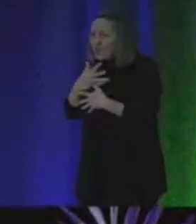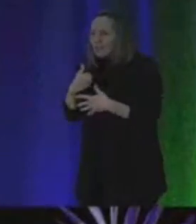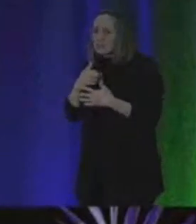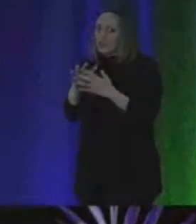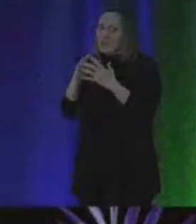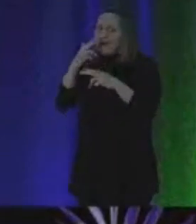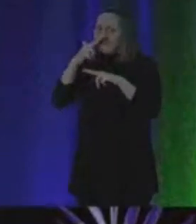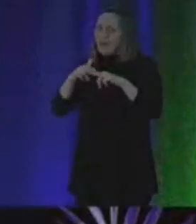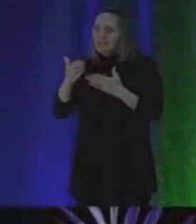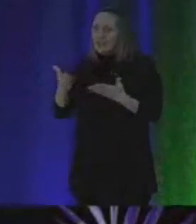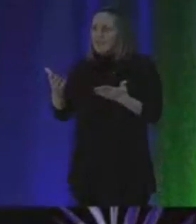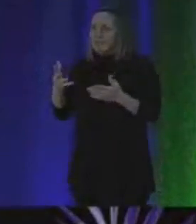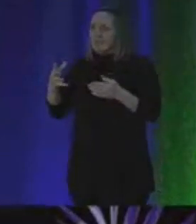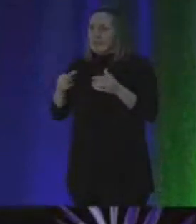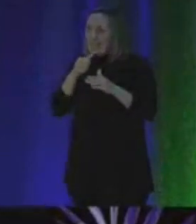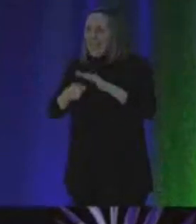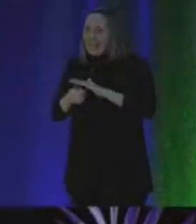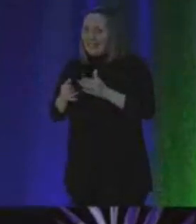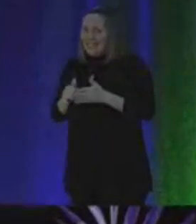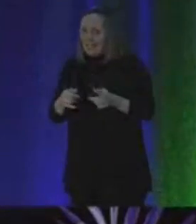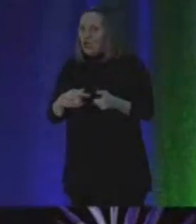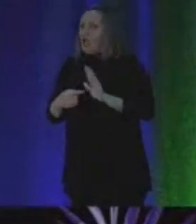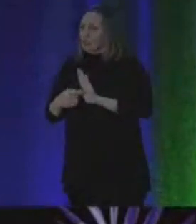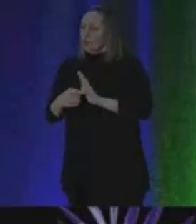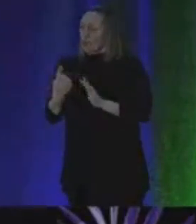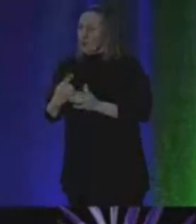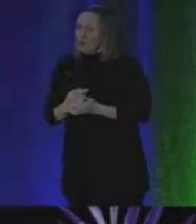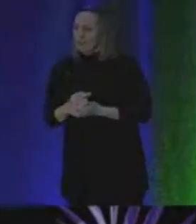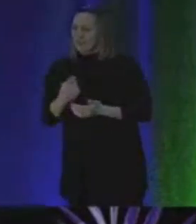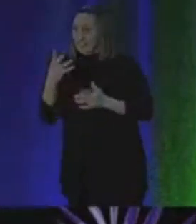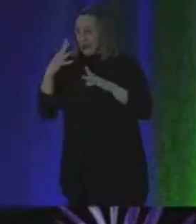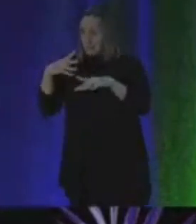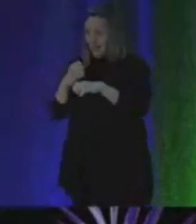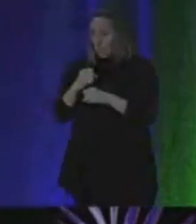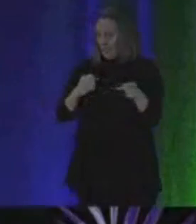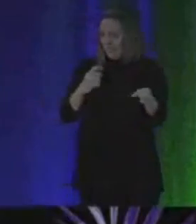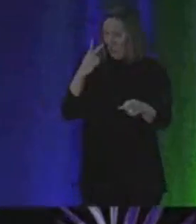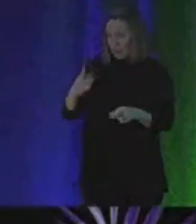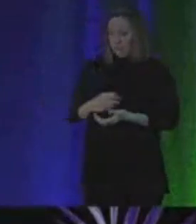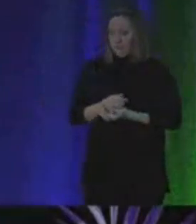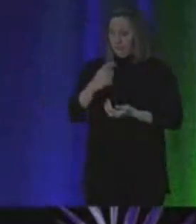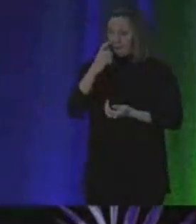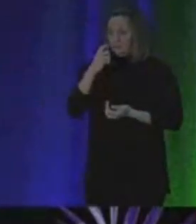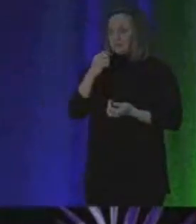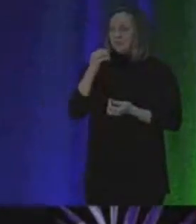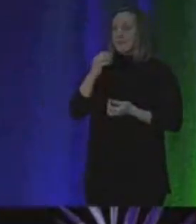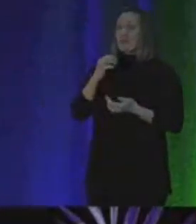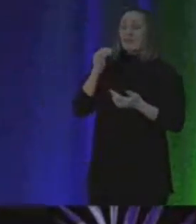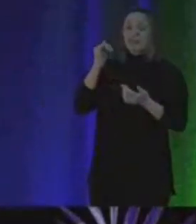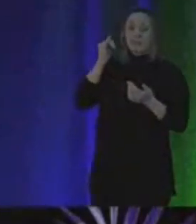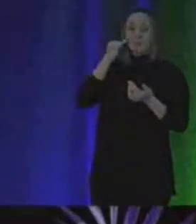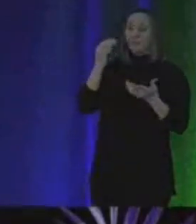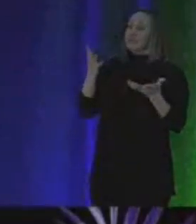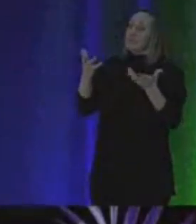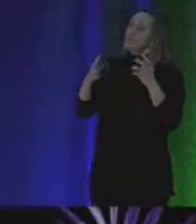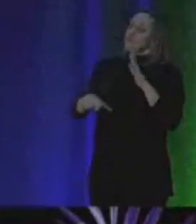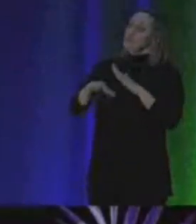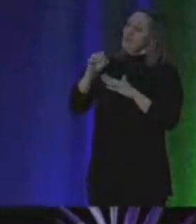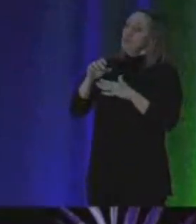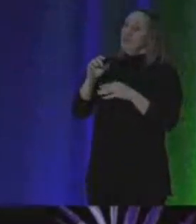of fun shit hidden in here. And I'll show you one of them. See this summary right here? Right? If you want to find a memory